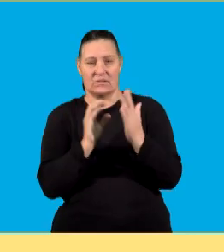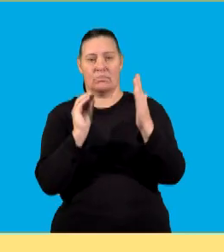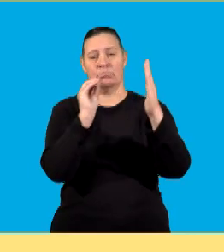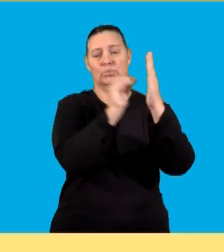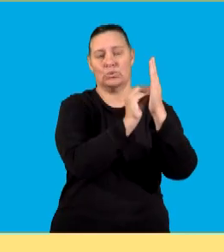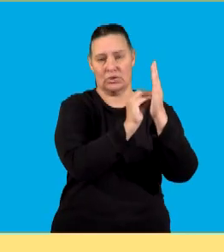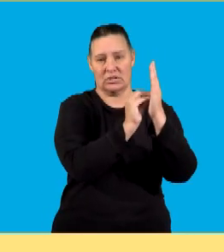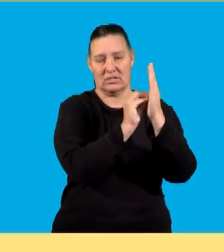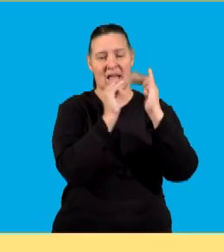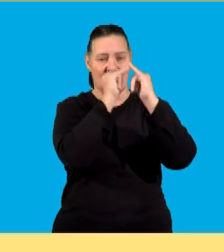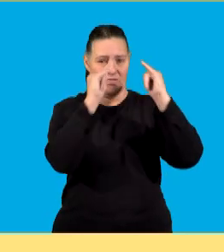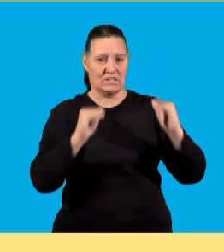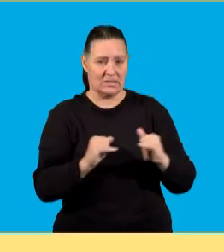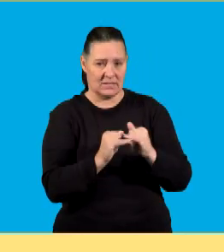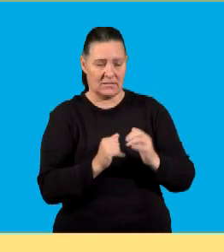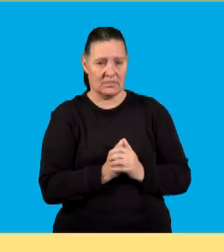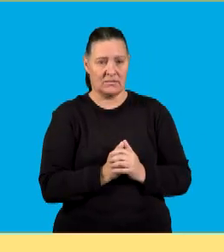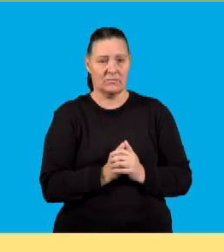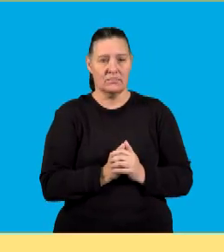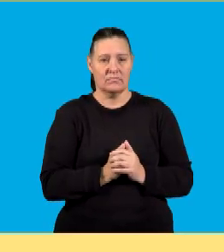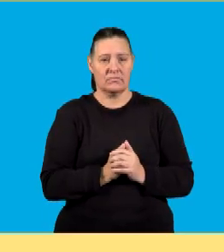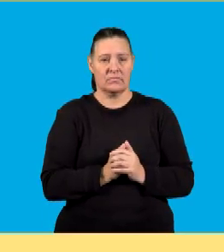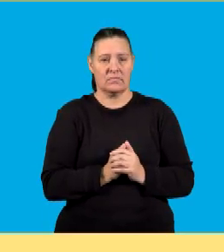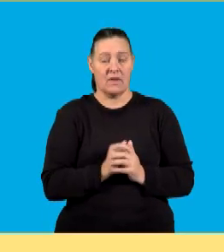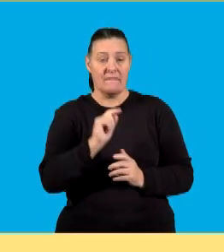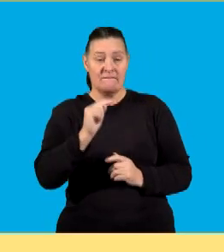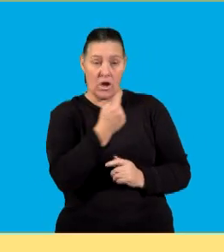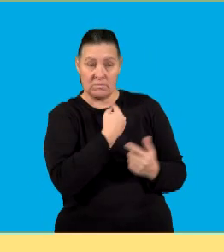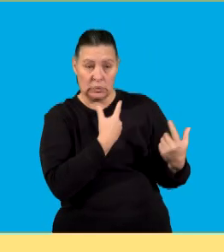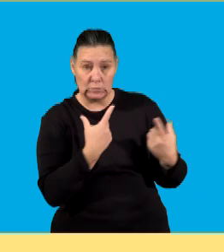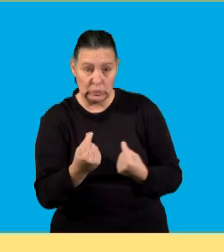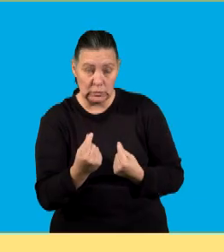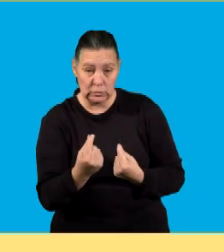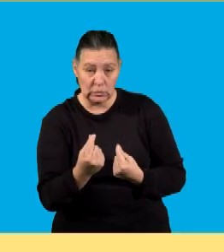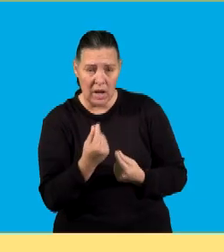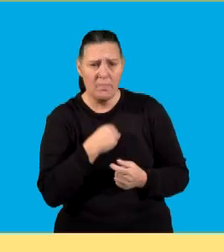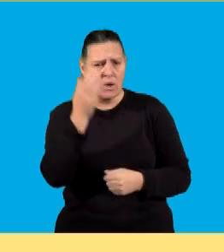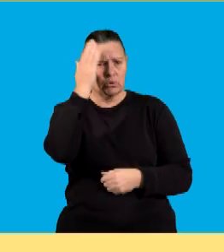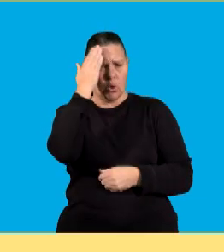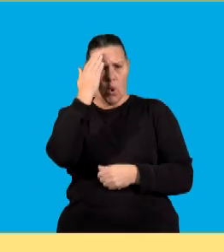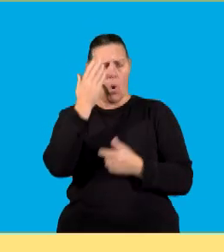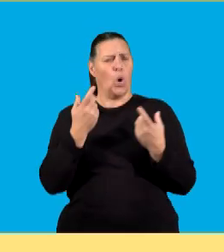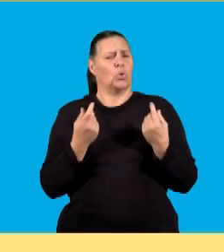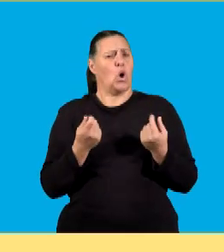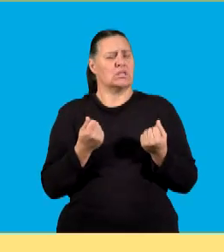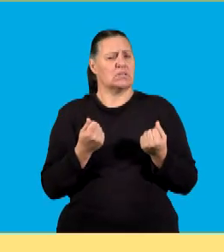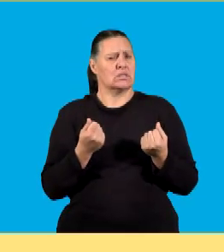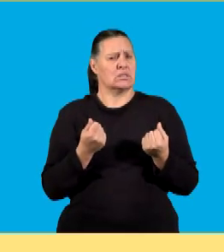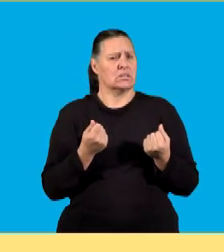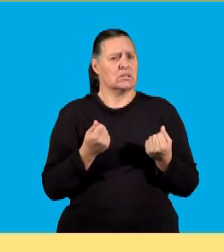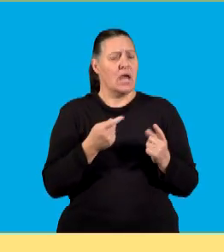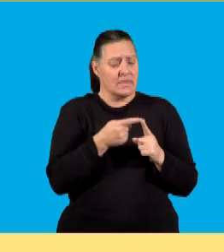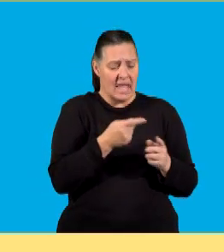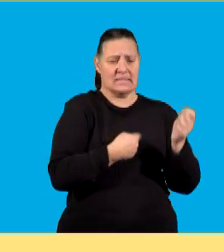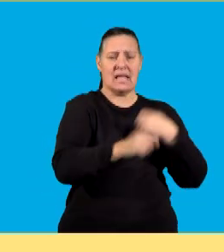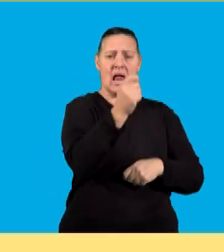to record this invoice. The first thing that I must do is I need to know what was the cost